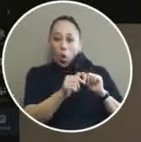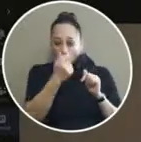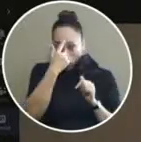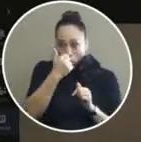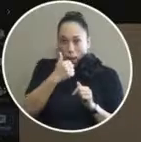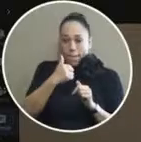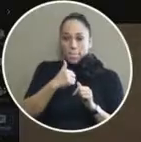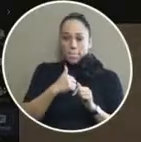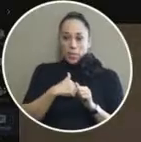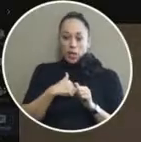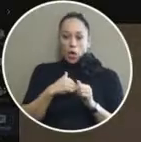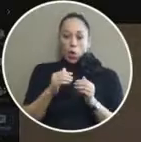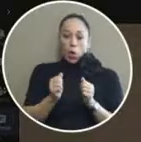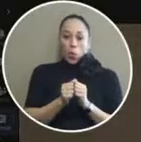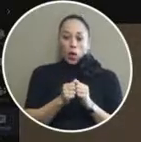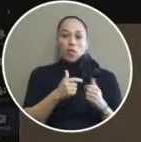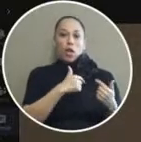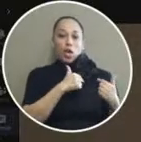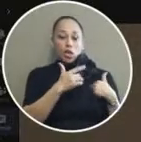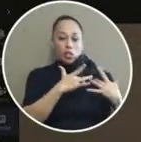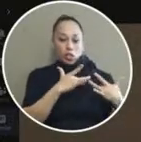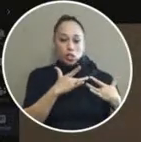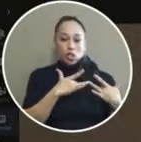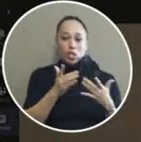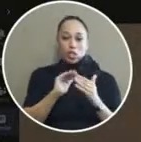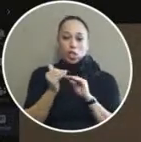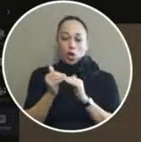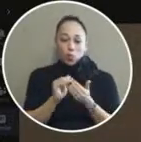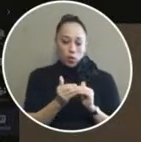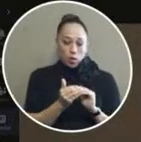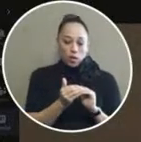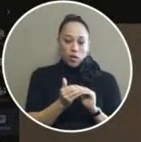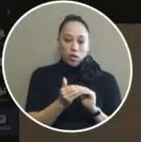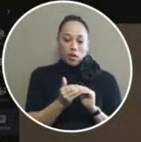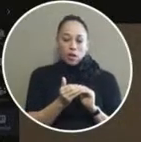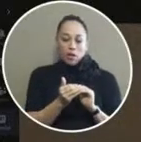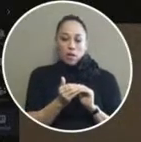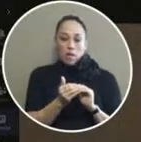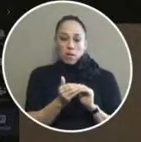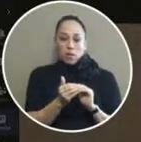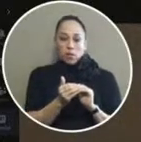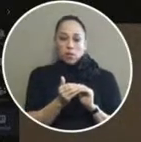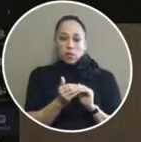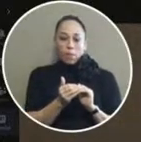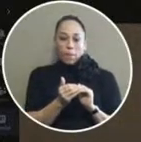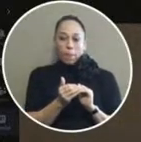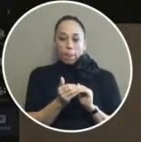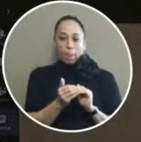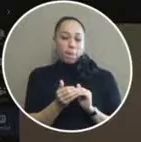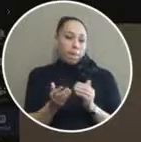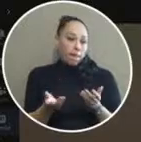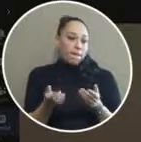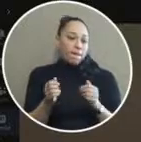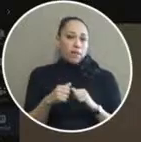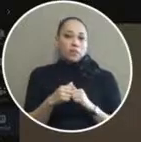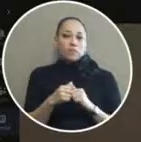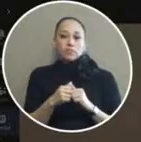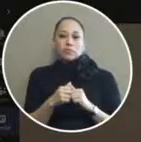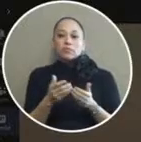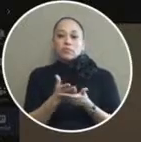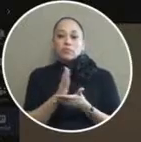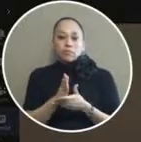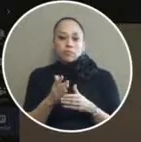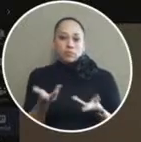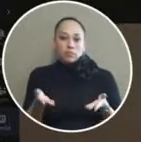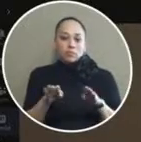me, with the concern that's there in the community, to say that there's, that we would consider allowing a place to close